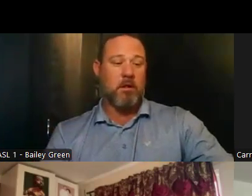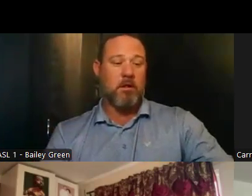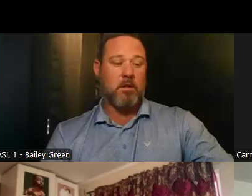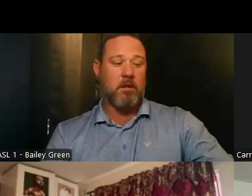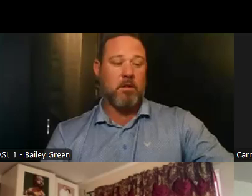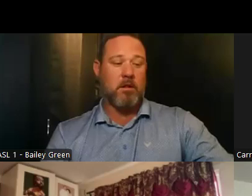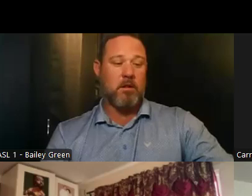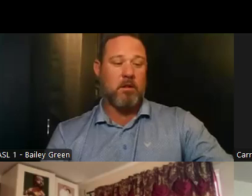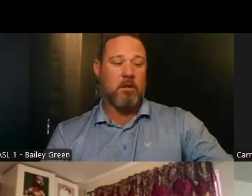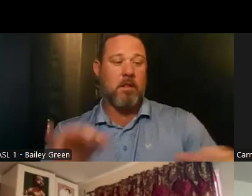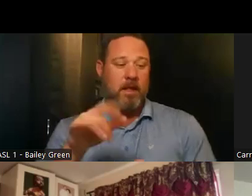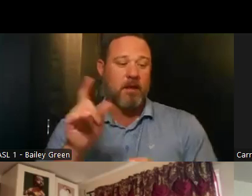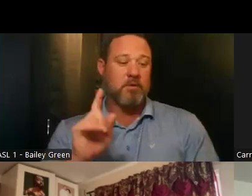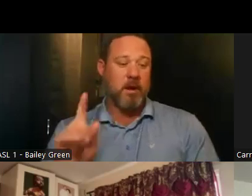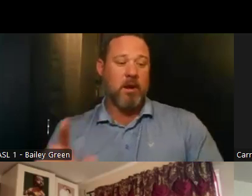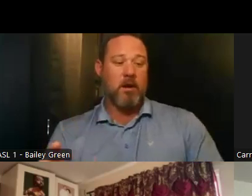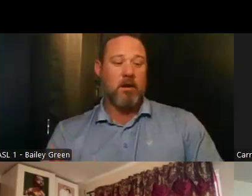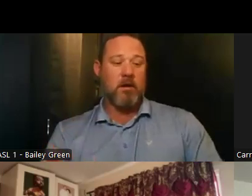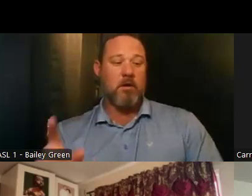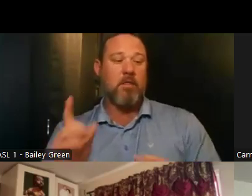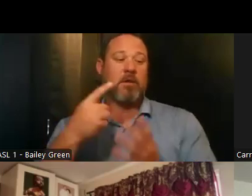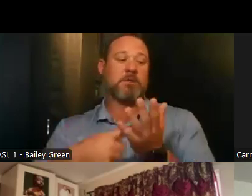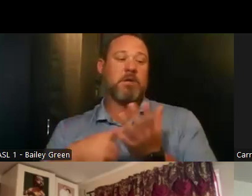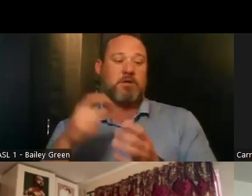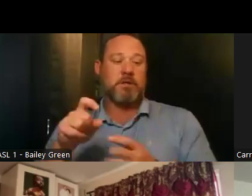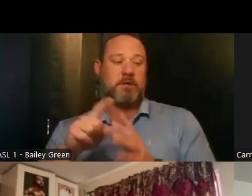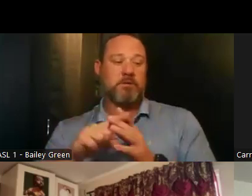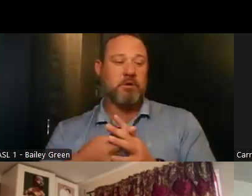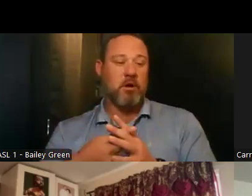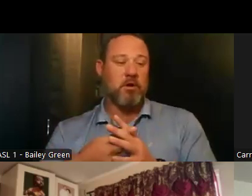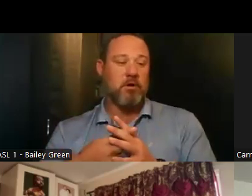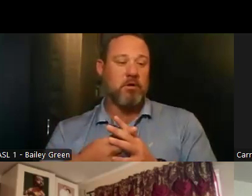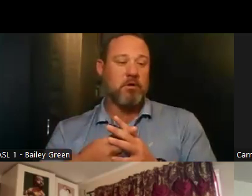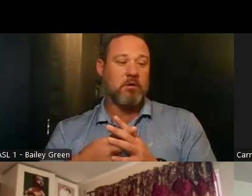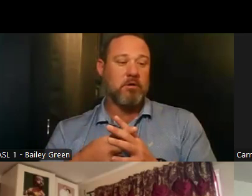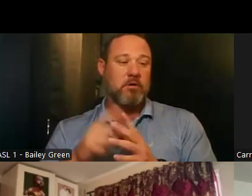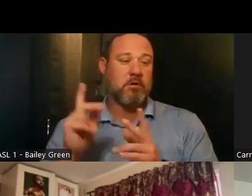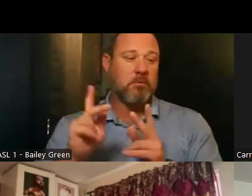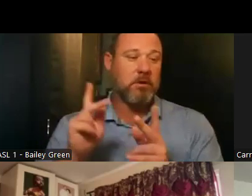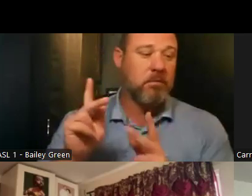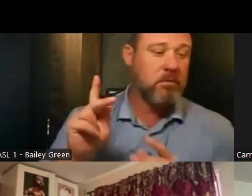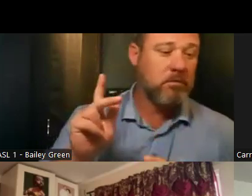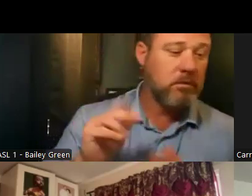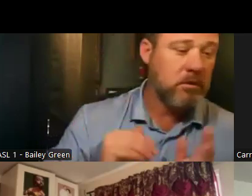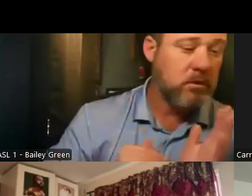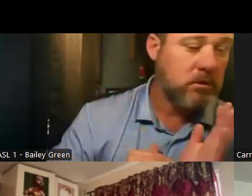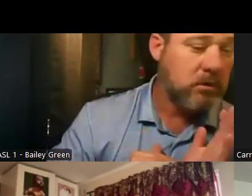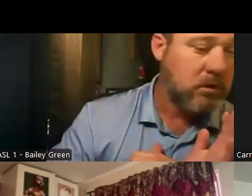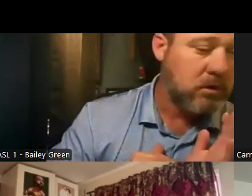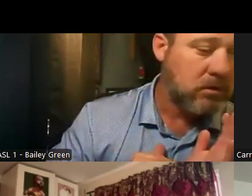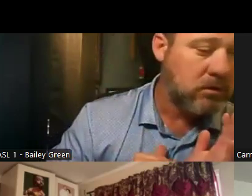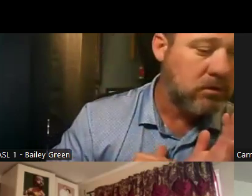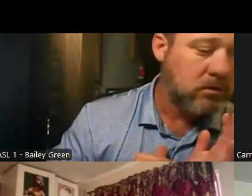discussion needs to start, because if we don't get people going to their doctors or going to